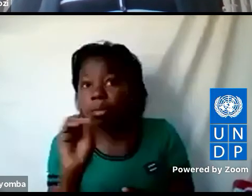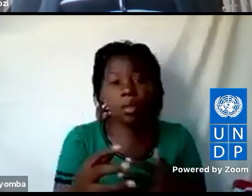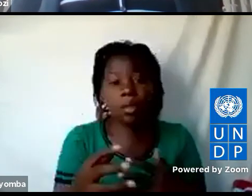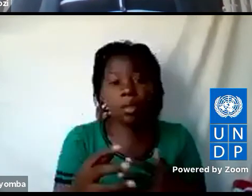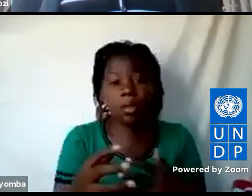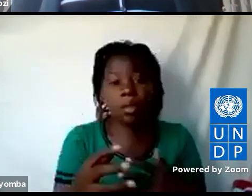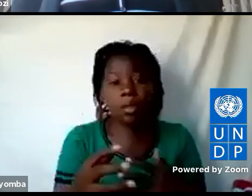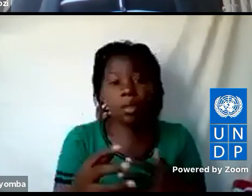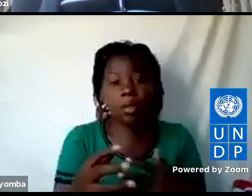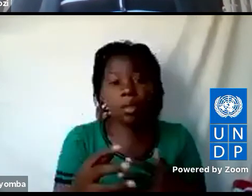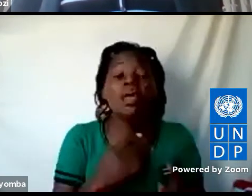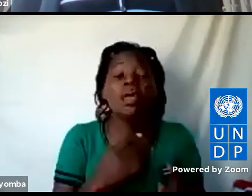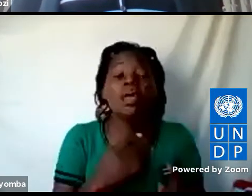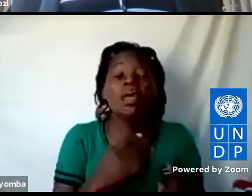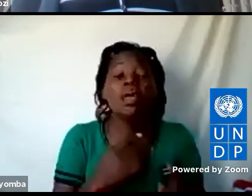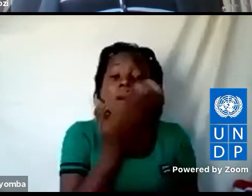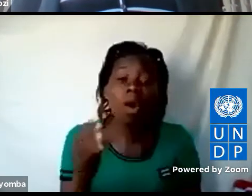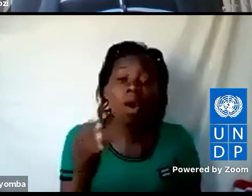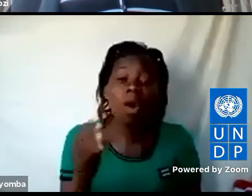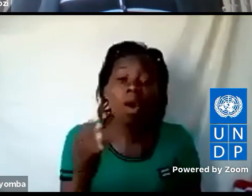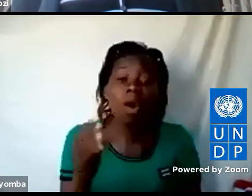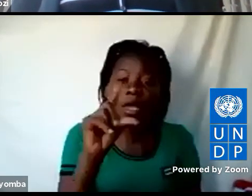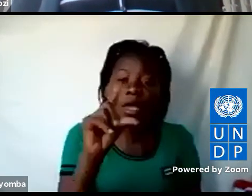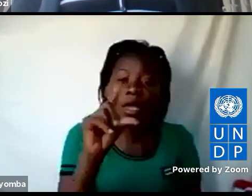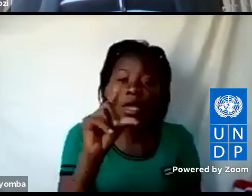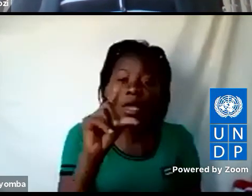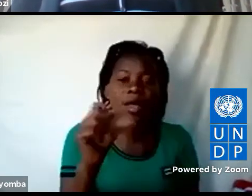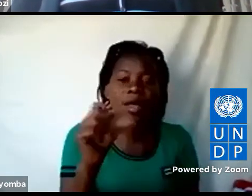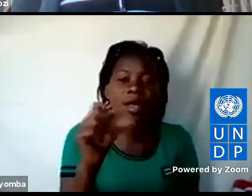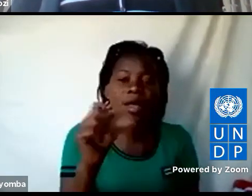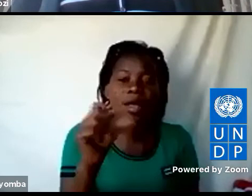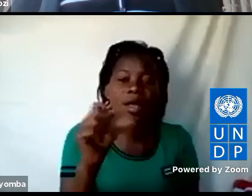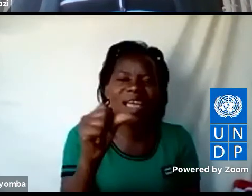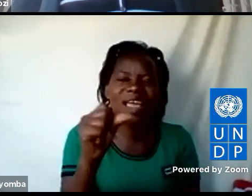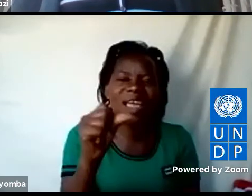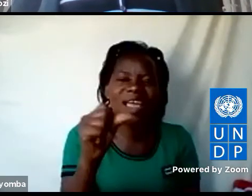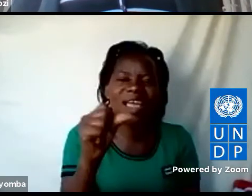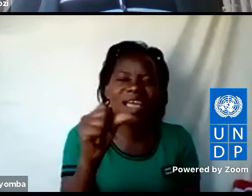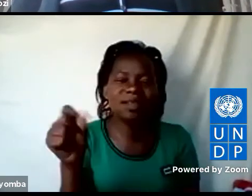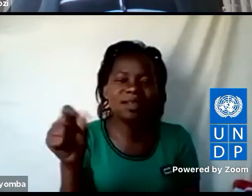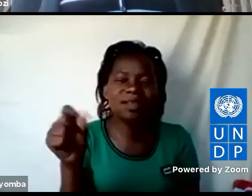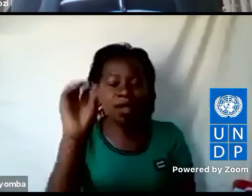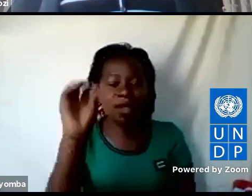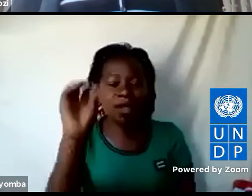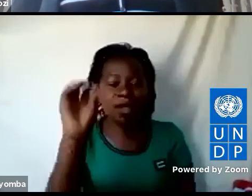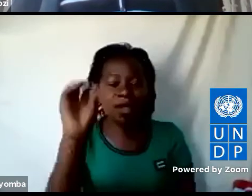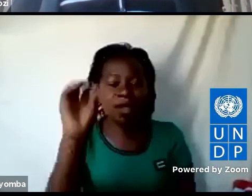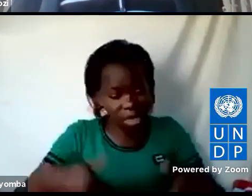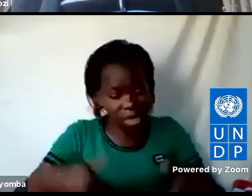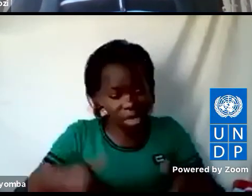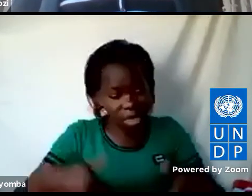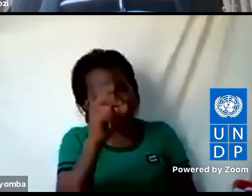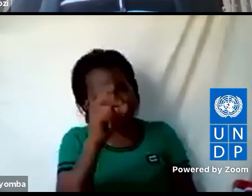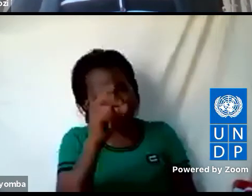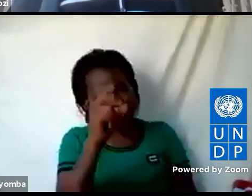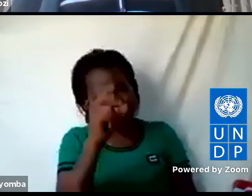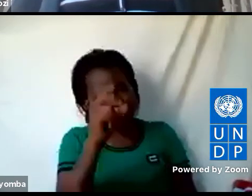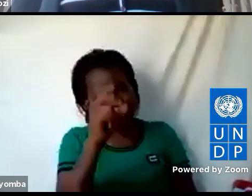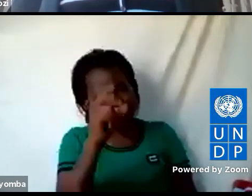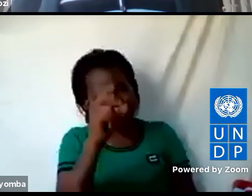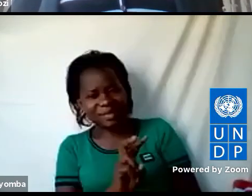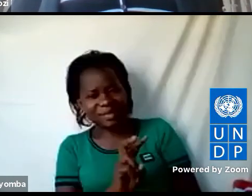oil and gas sector as well. But the average young person will look at welding as, not something